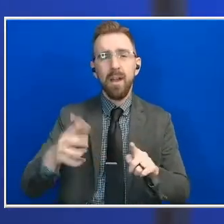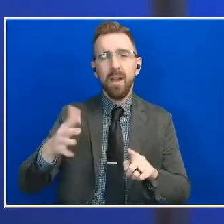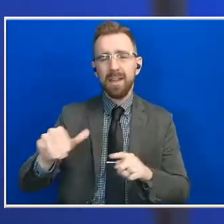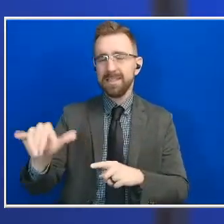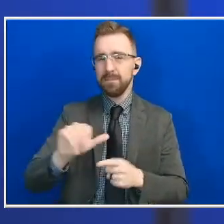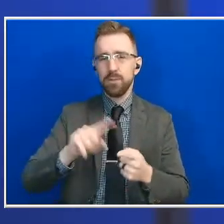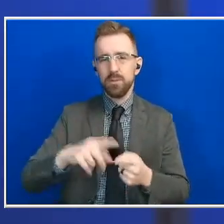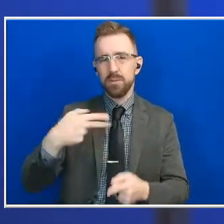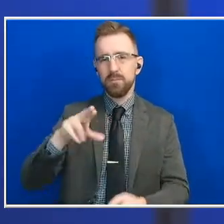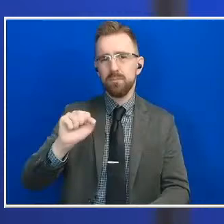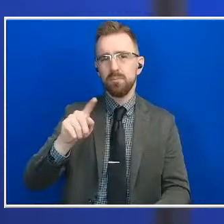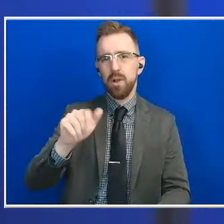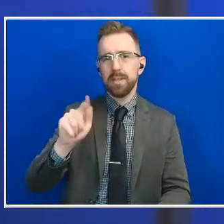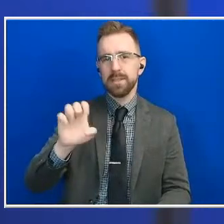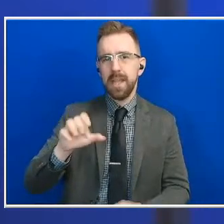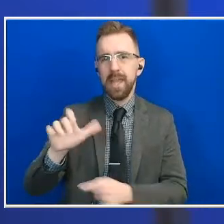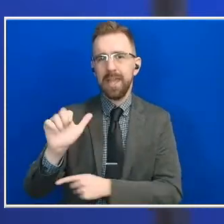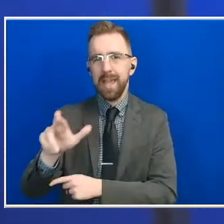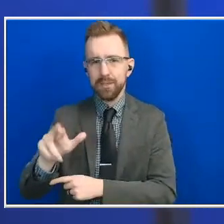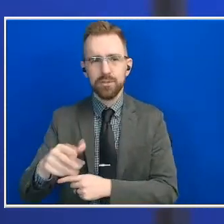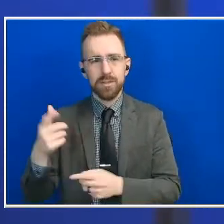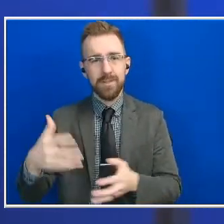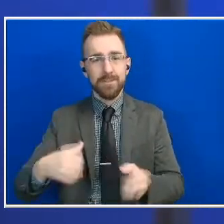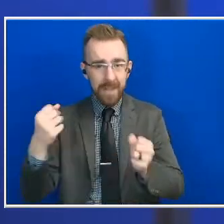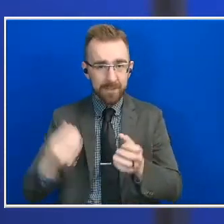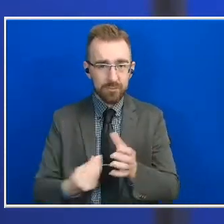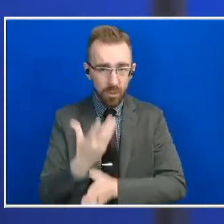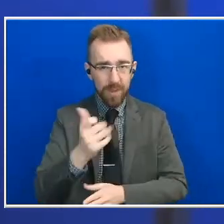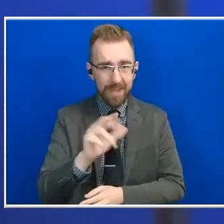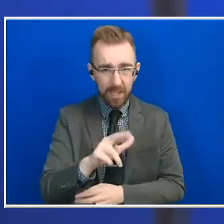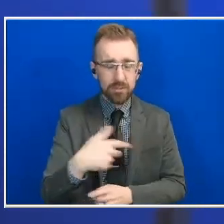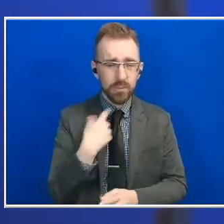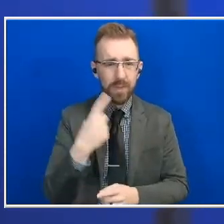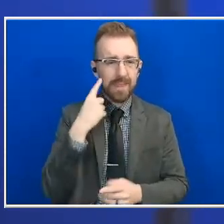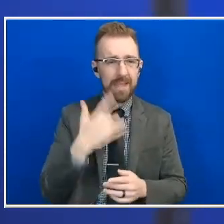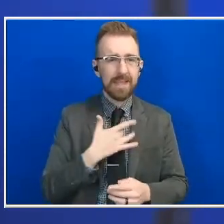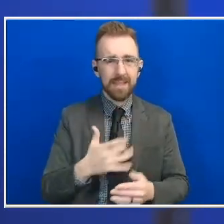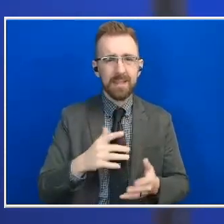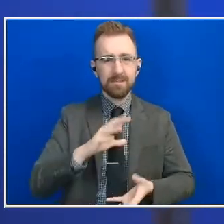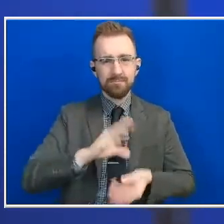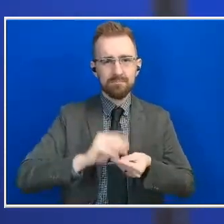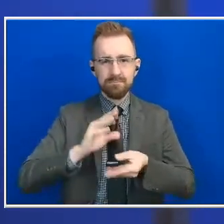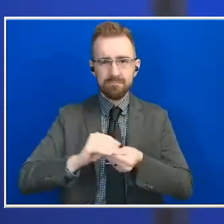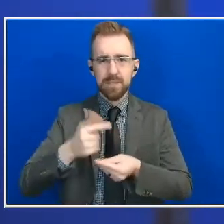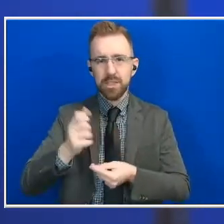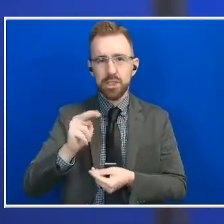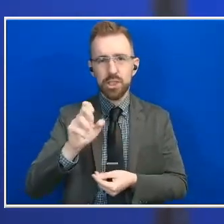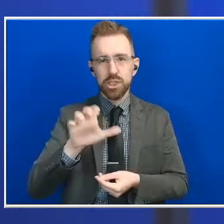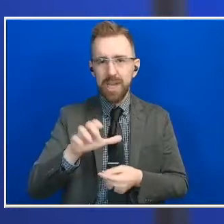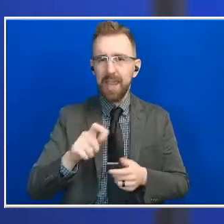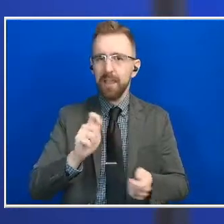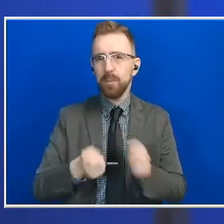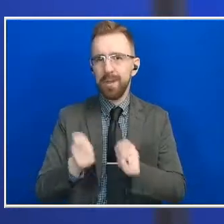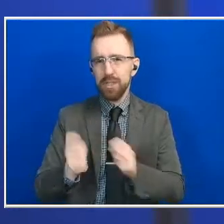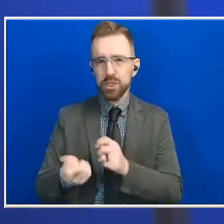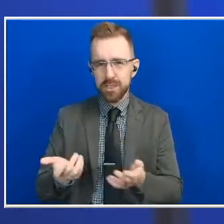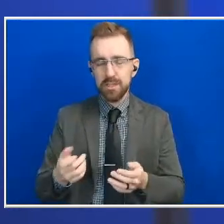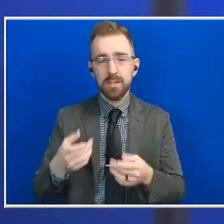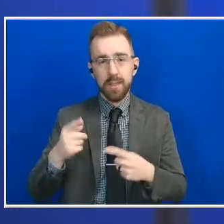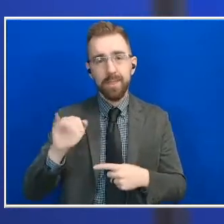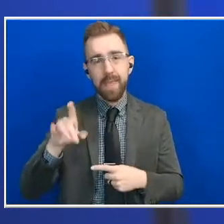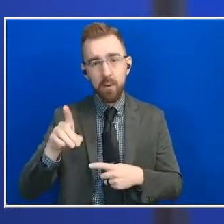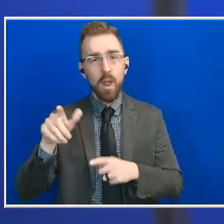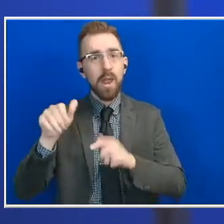and fast-growing cancers we think tend to have accumulated a lot of genetic mutations. And while thyroid cancer can have some